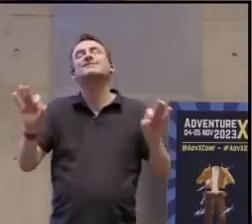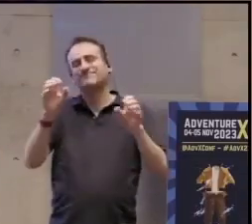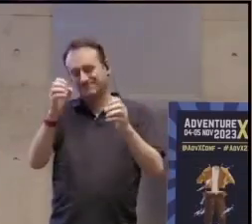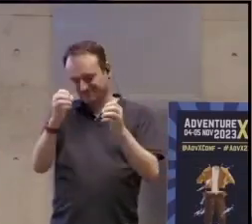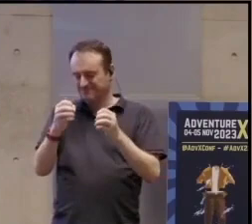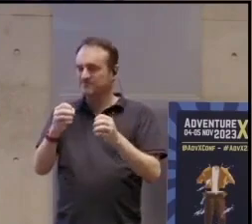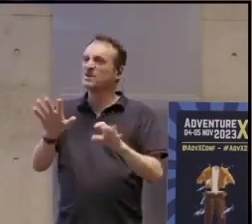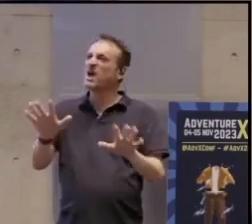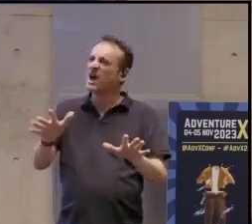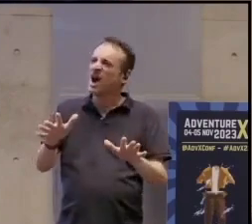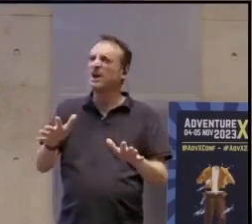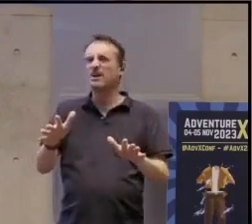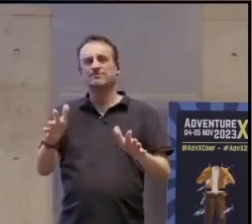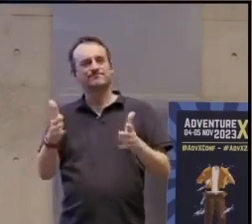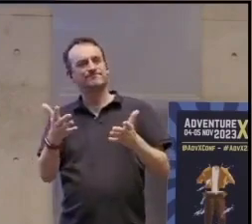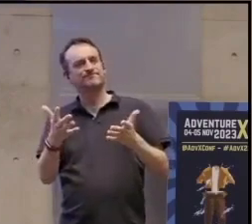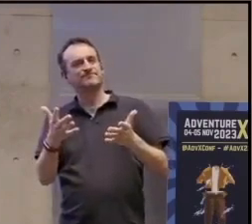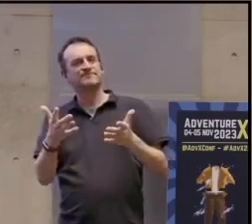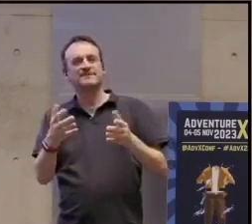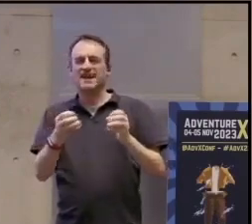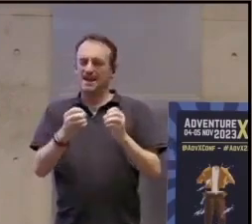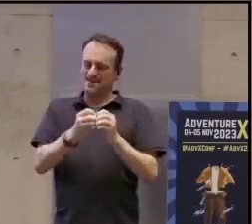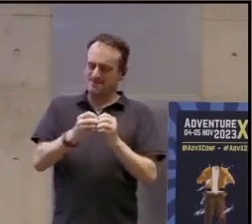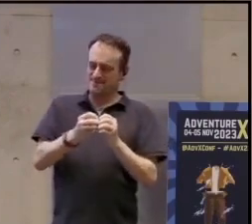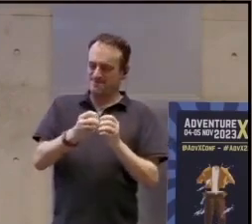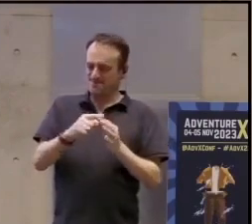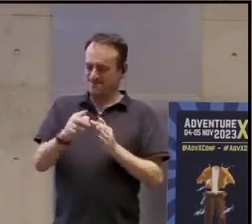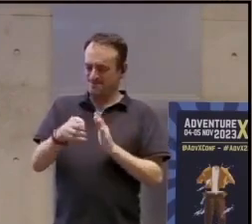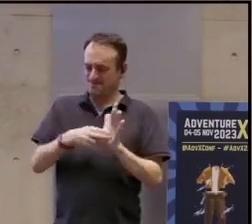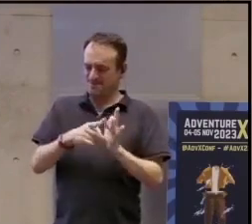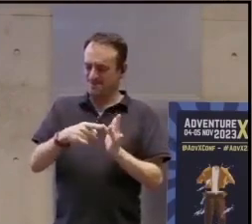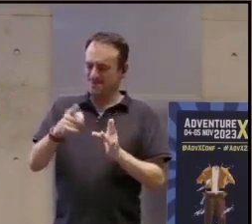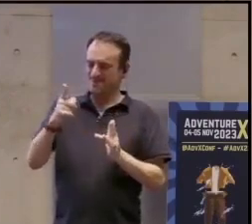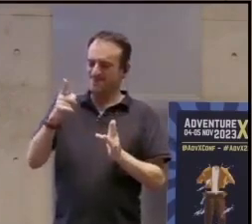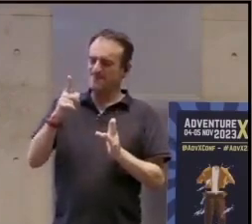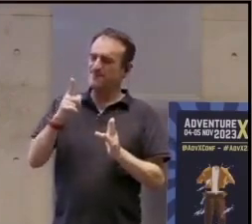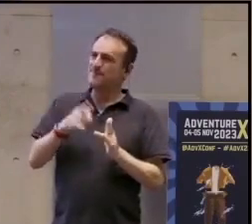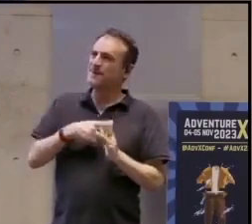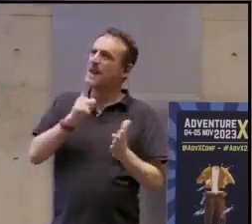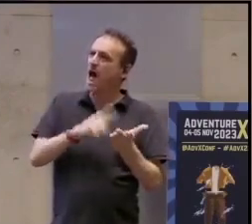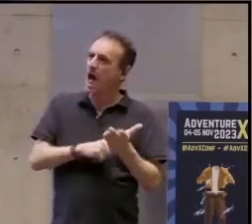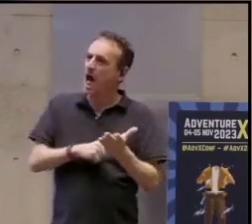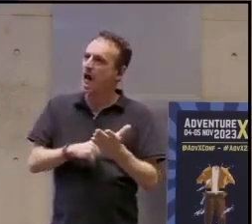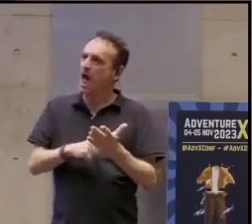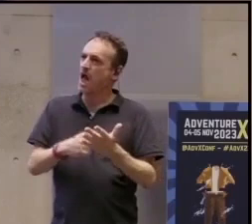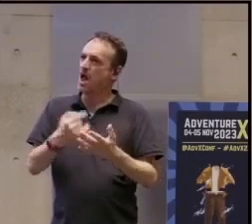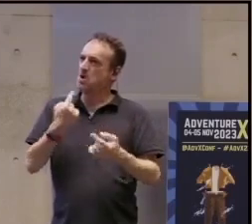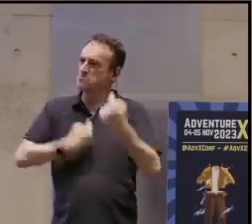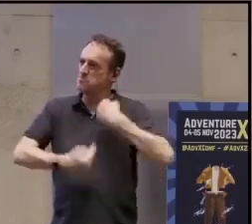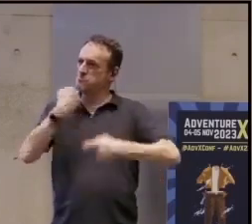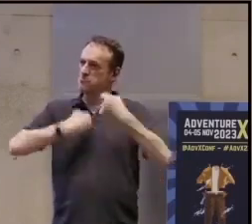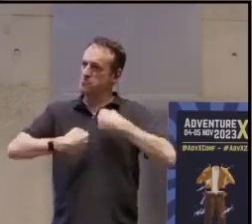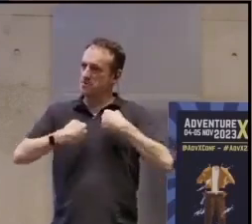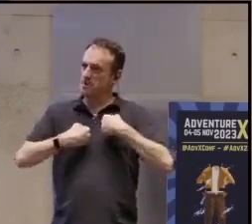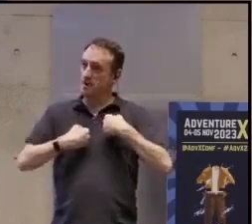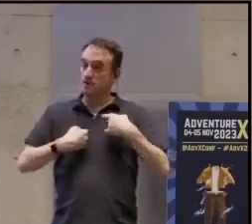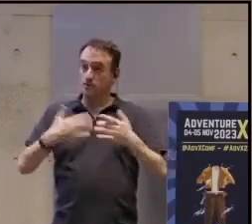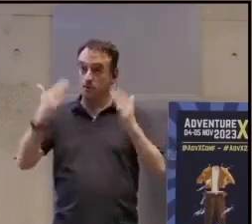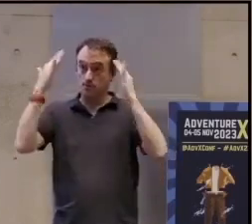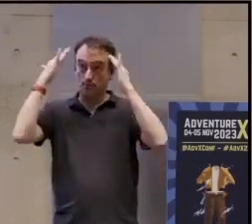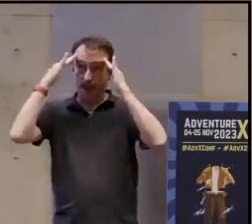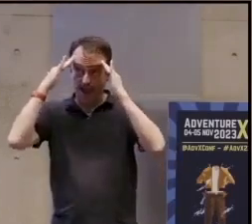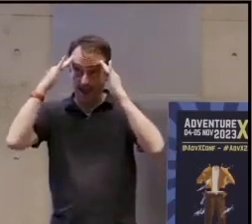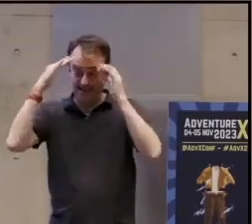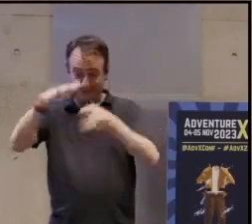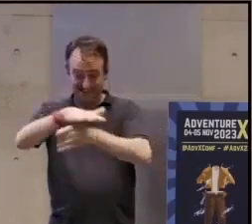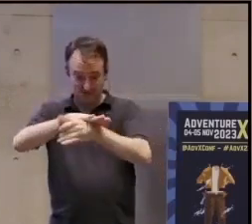like chili peppers and not, basically. Your brain tries to assess, is this a safe situation for me? The answer